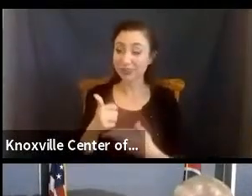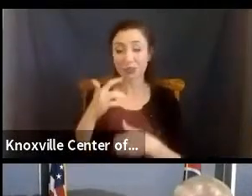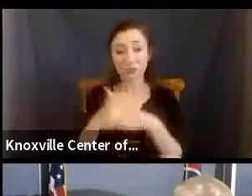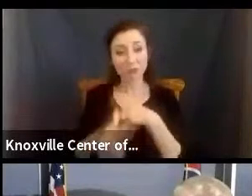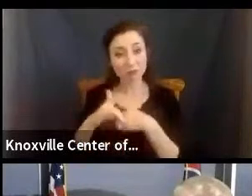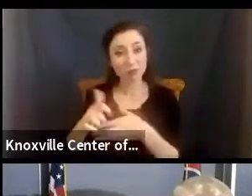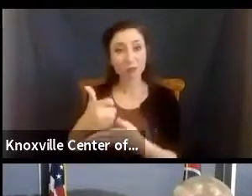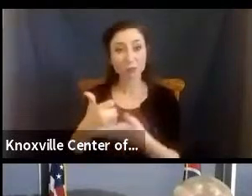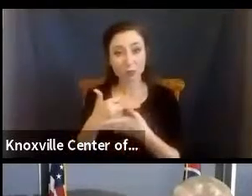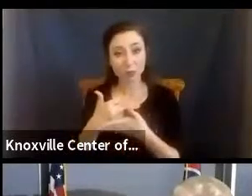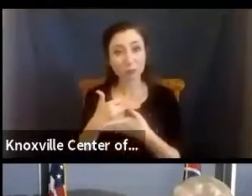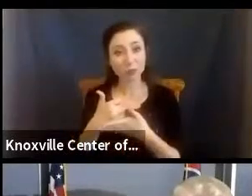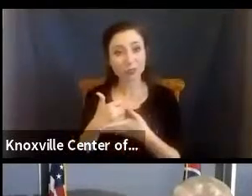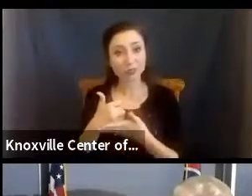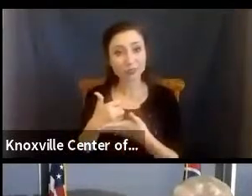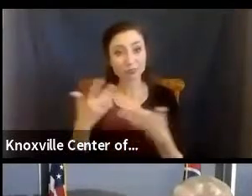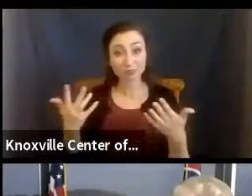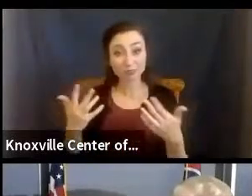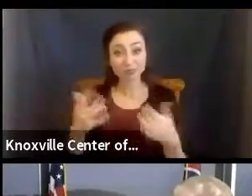available to help us?